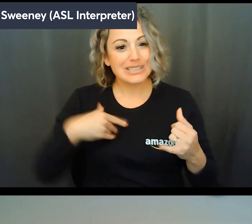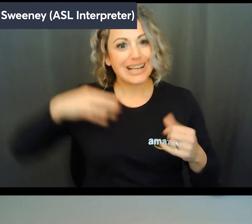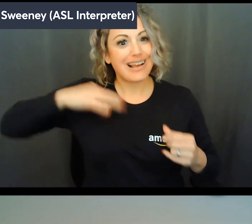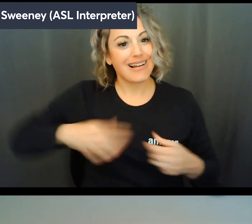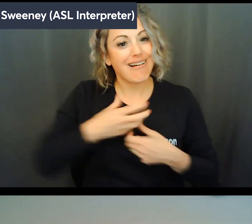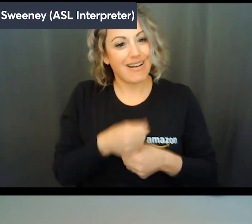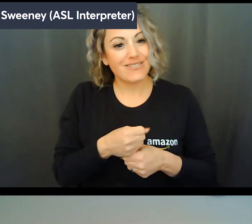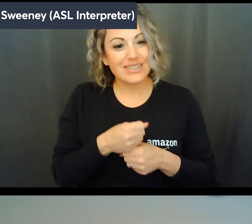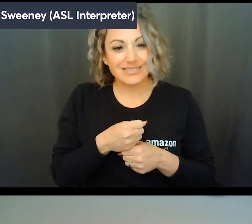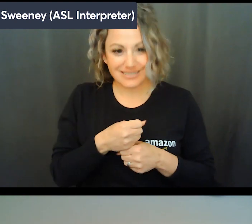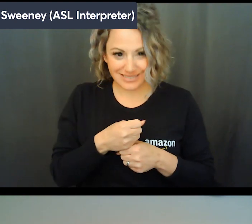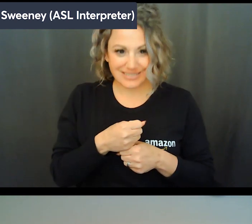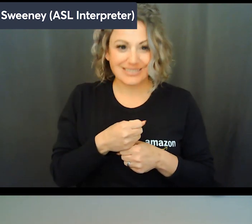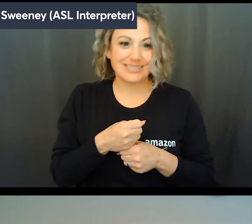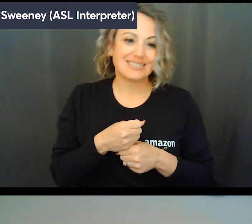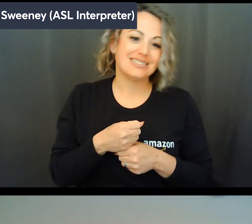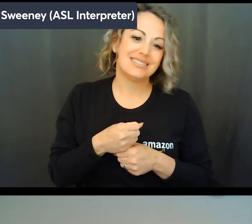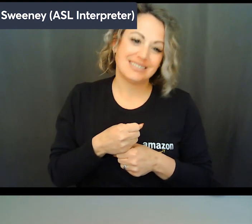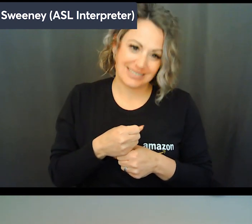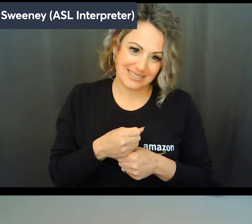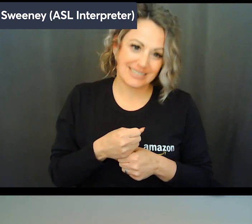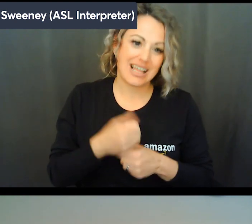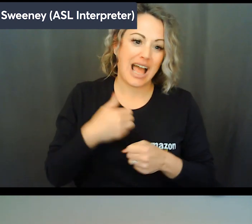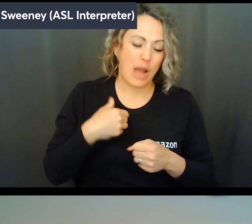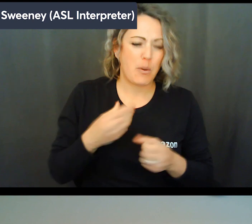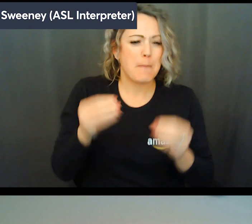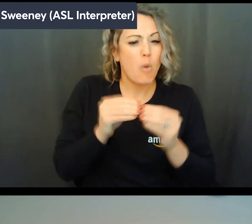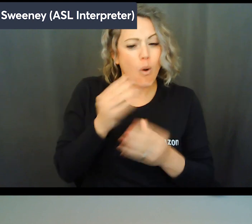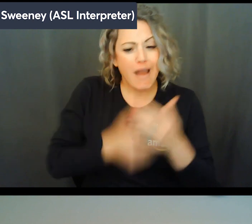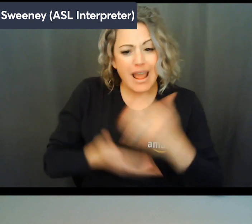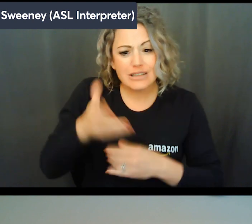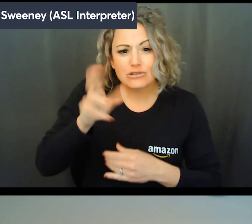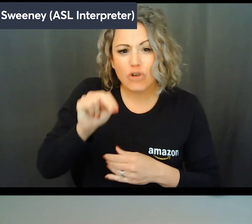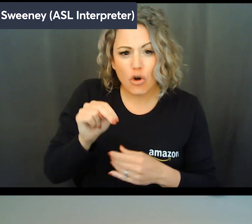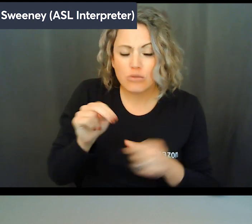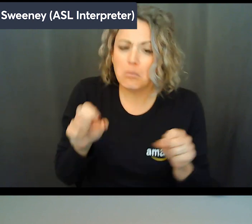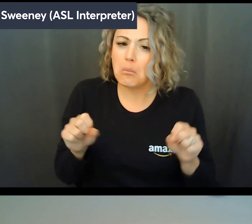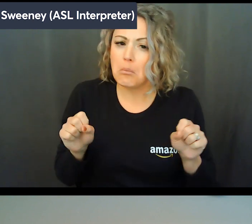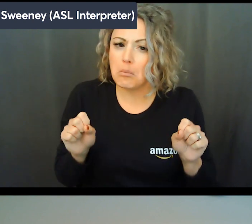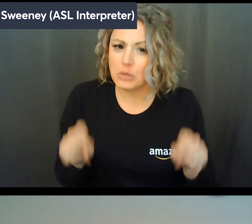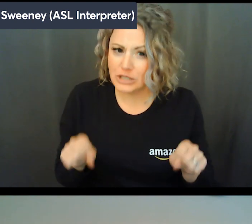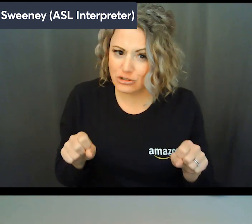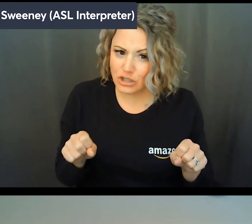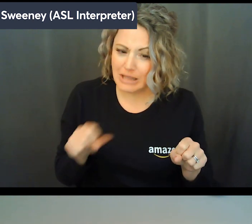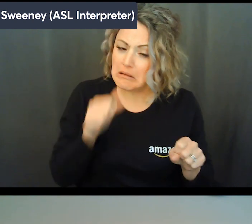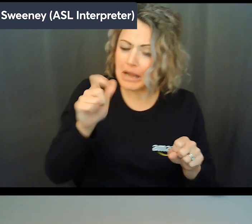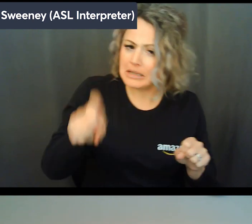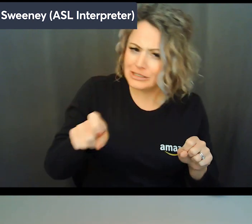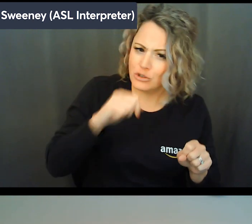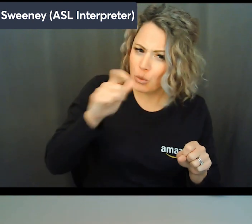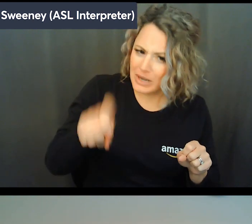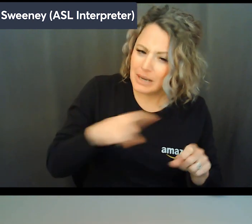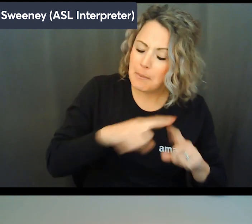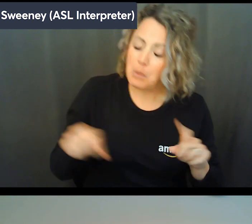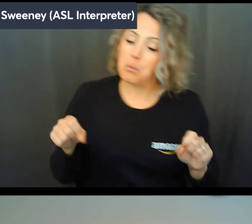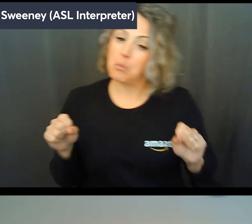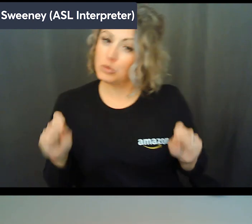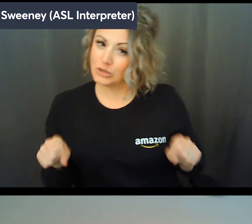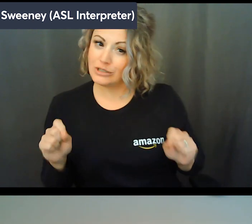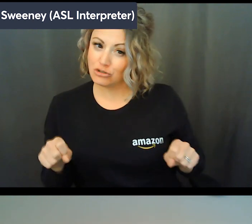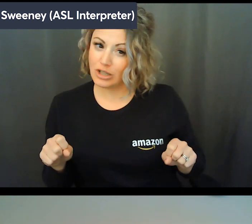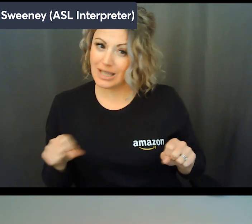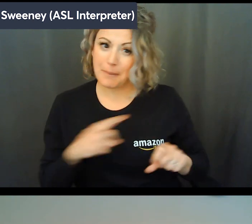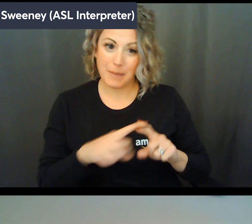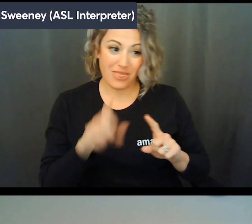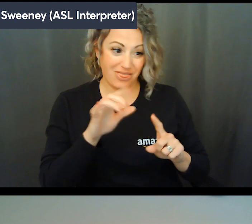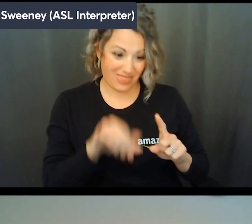something, I'm going to move into more hands-on potentially, right? Not necessarily, but potentially. And it'll go with